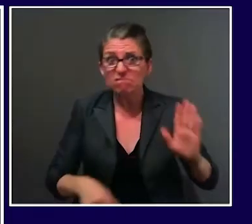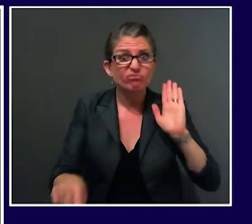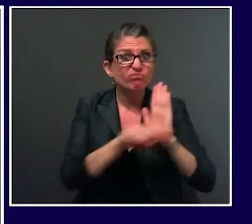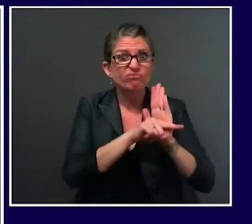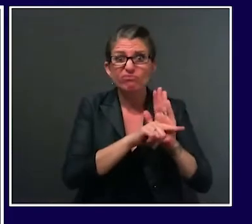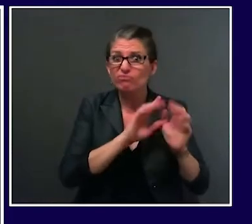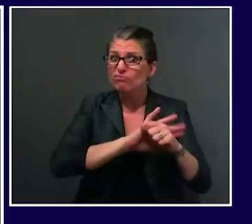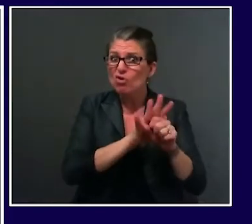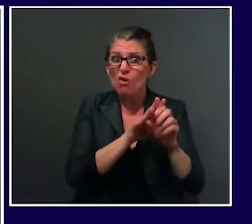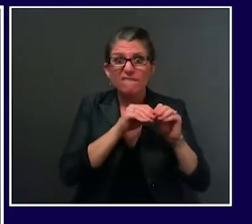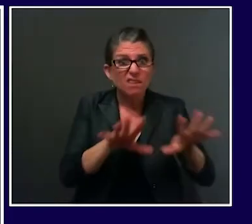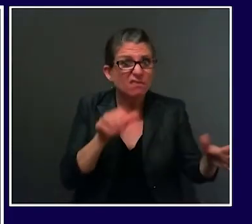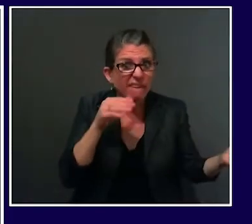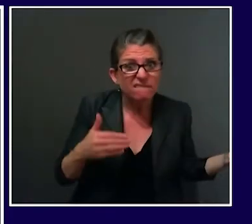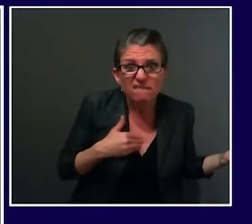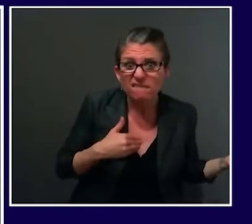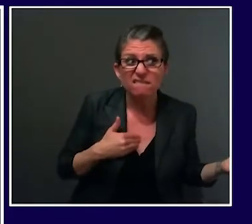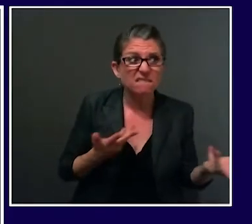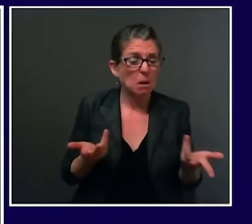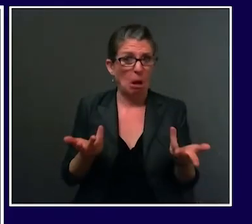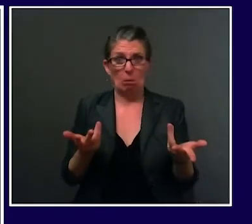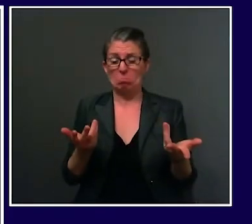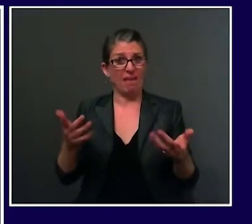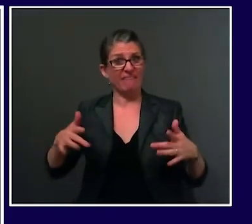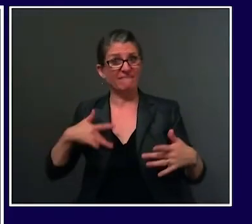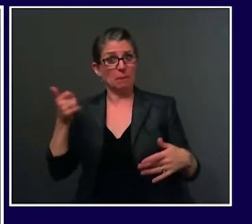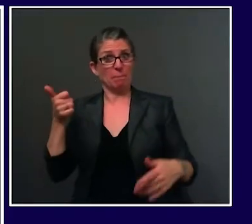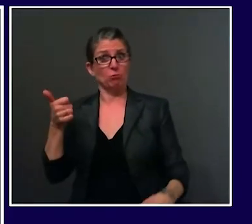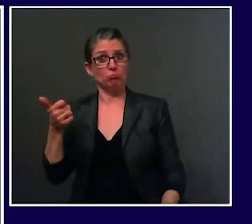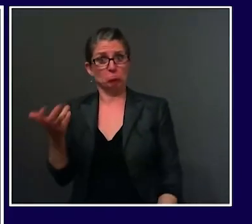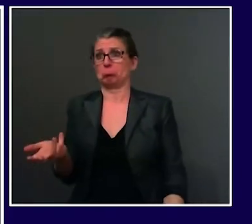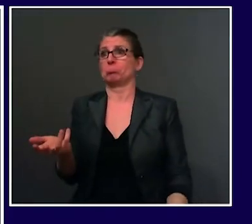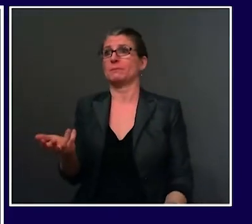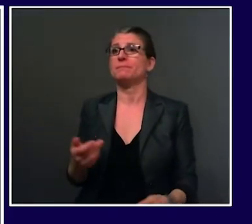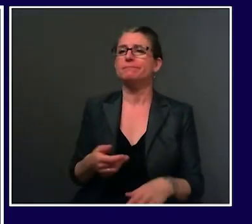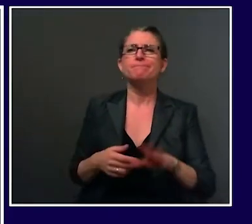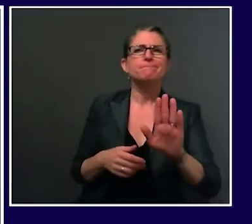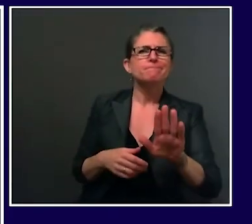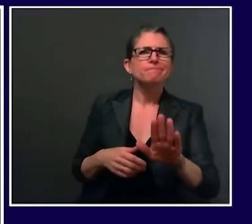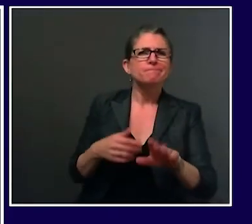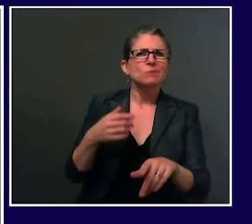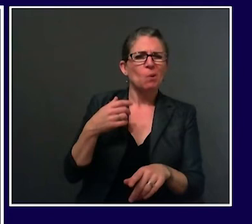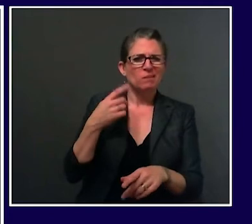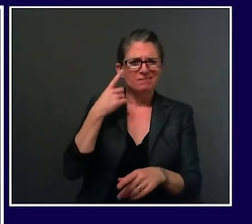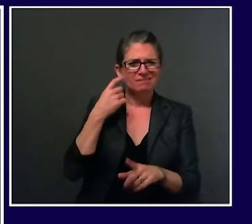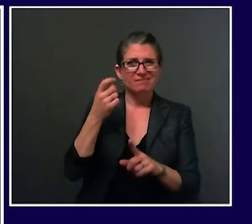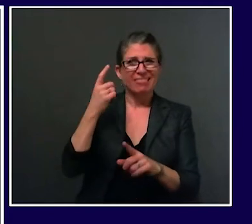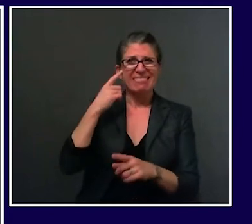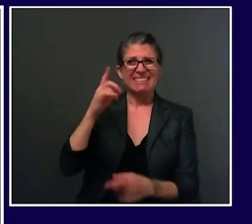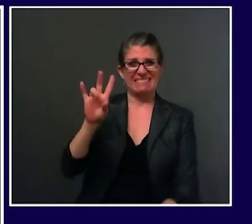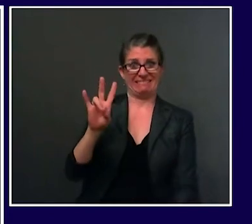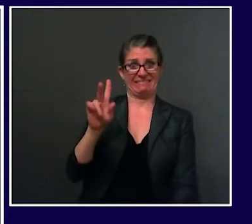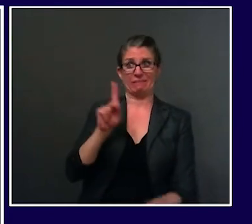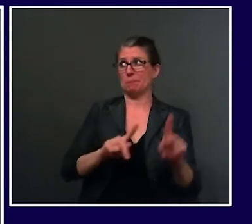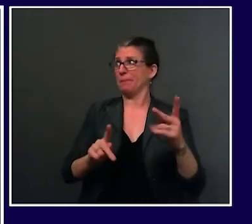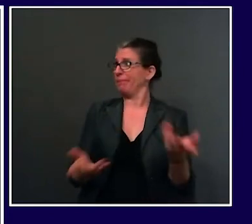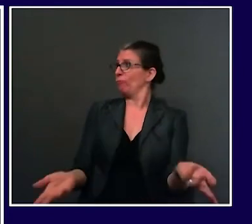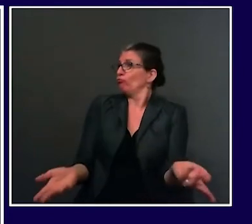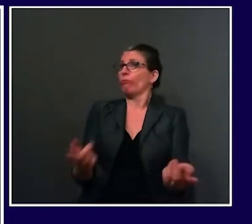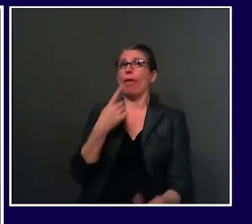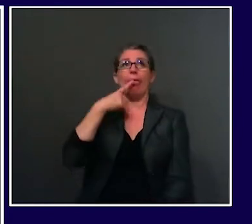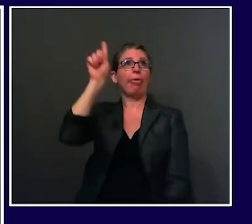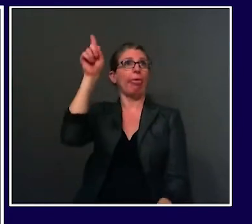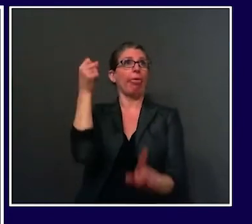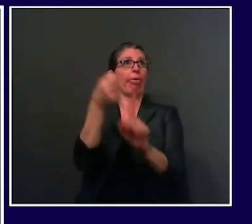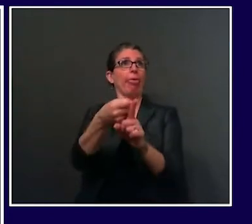today. So do you see that as a large coincidence that these 7 people that all in the same location all felt extremely sick and